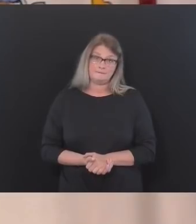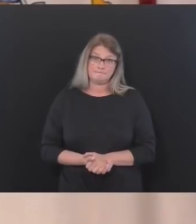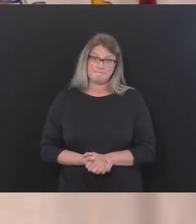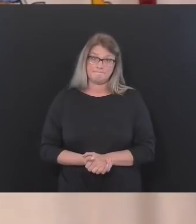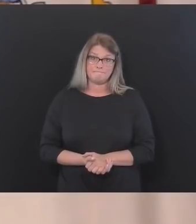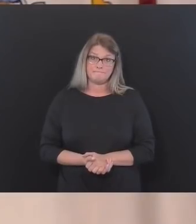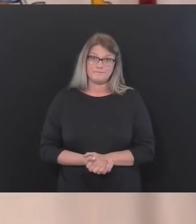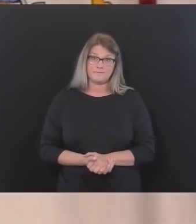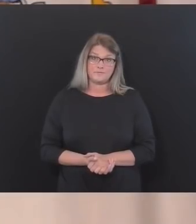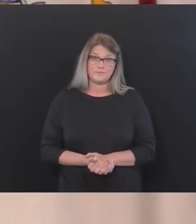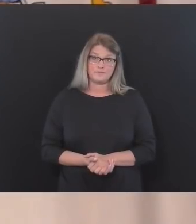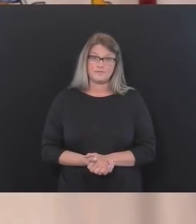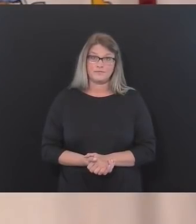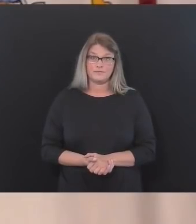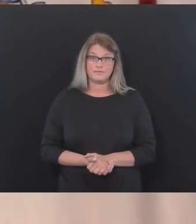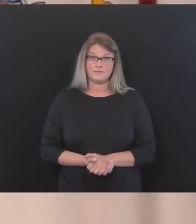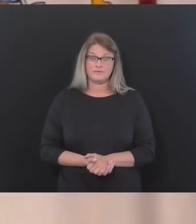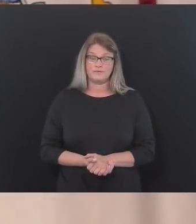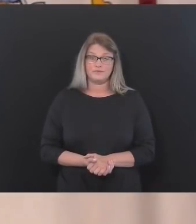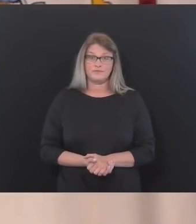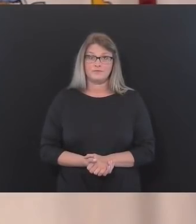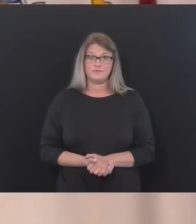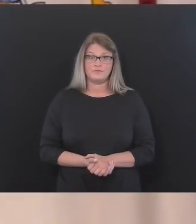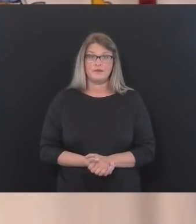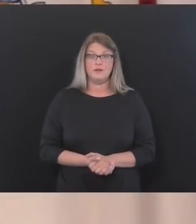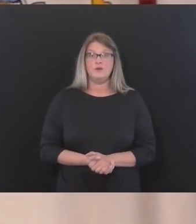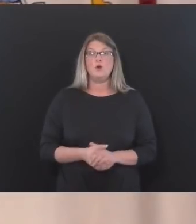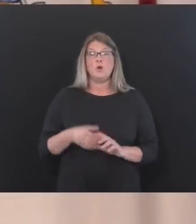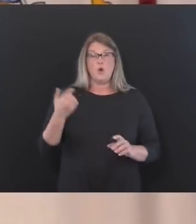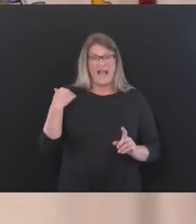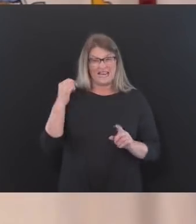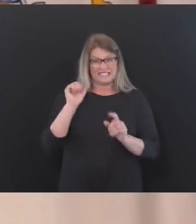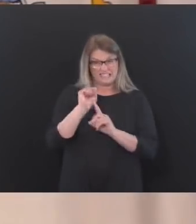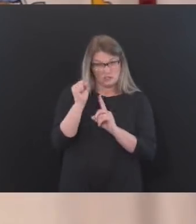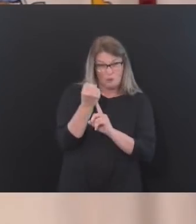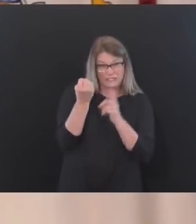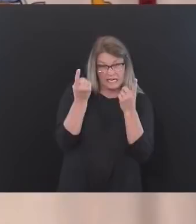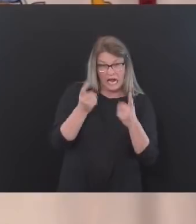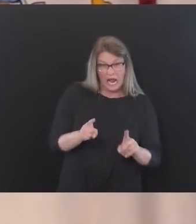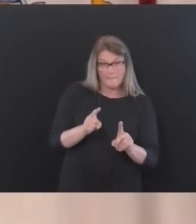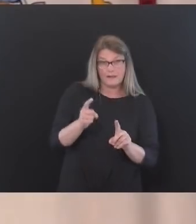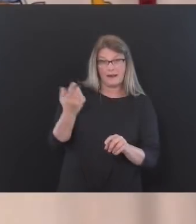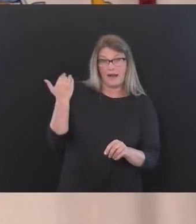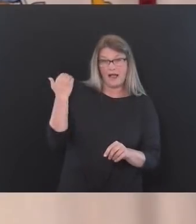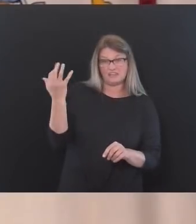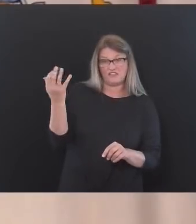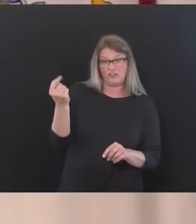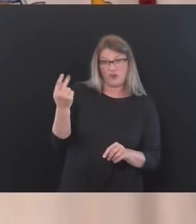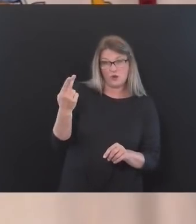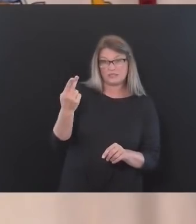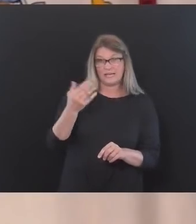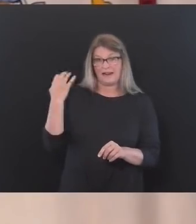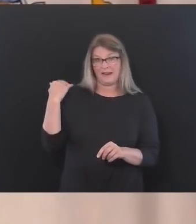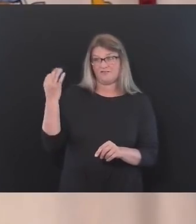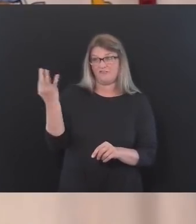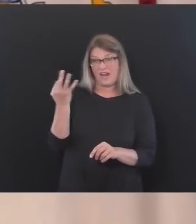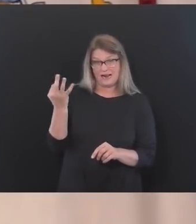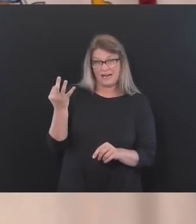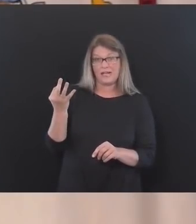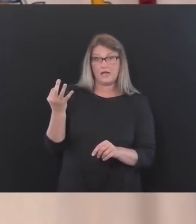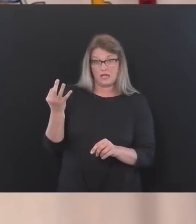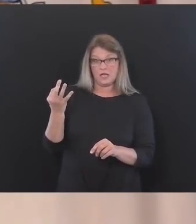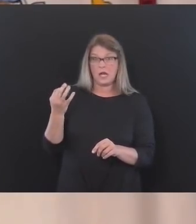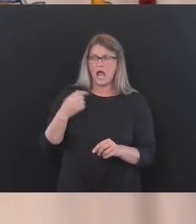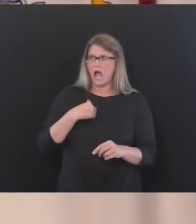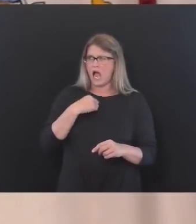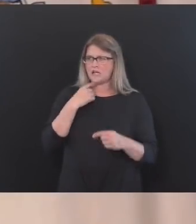on Thursday and one on Friday. And to just tell it like it is, I went immediately to my people and I said, listen, I'm sick and